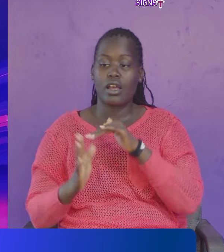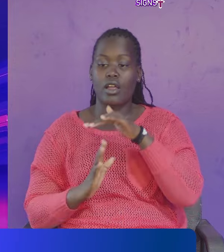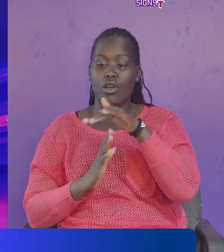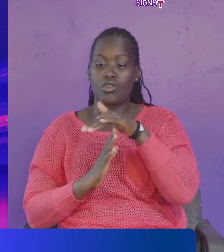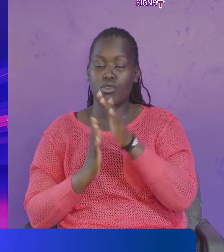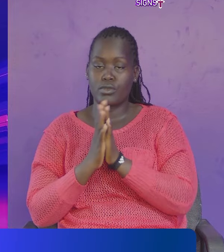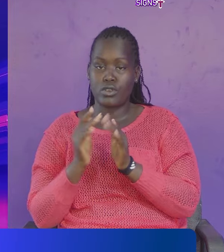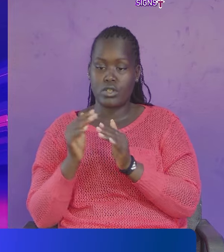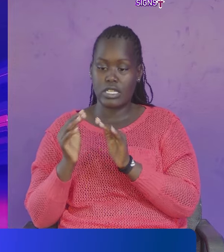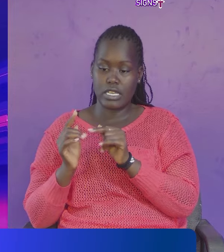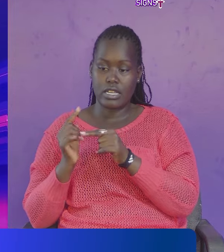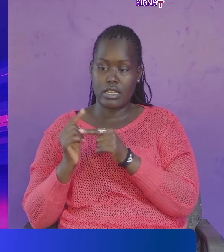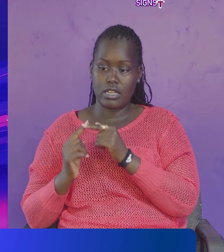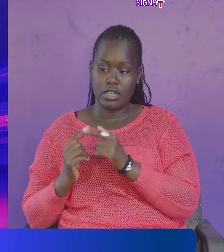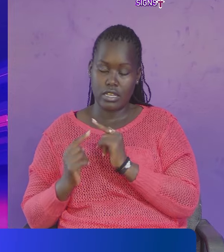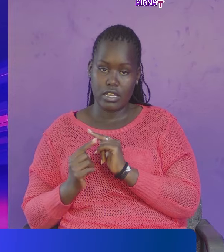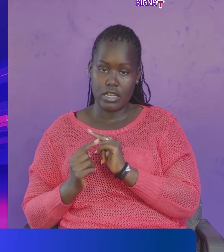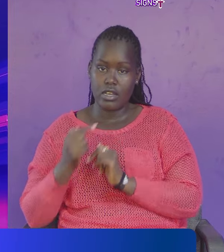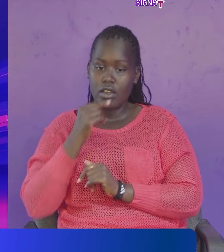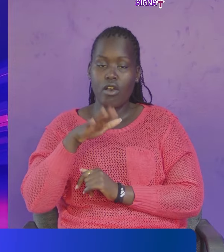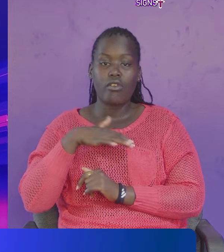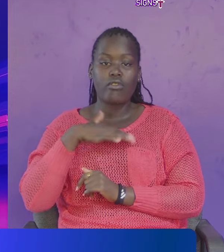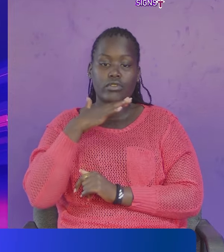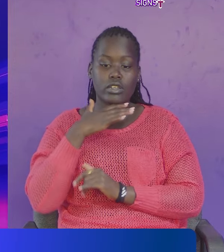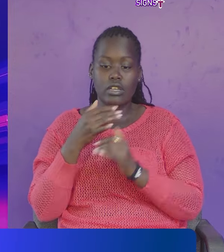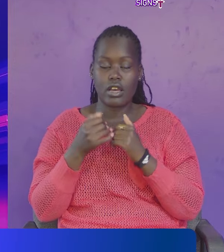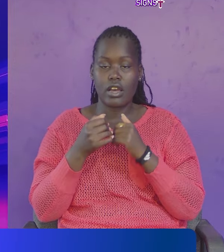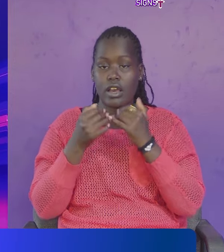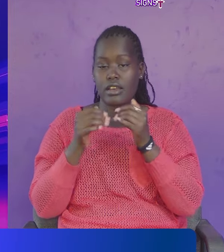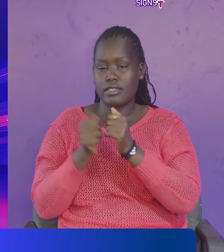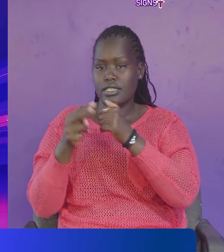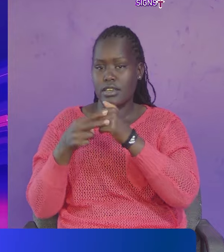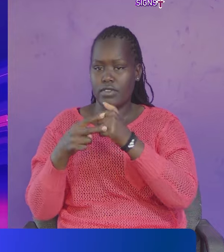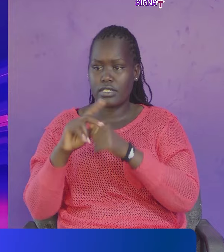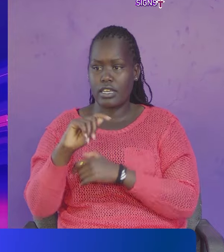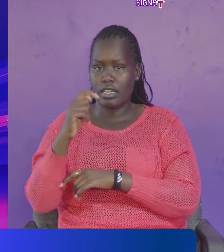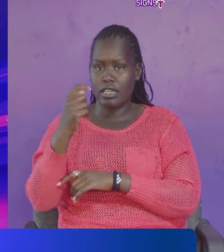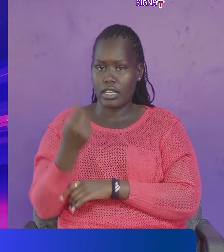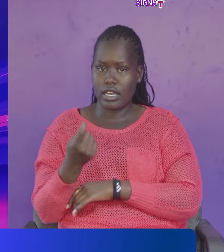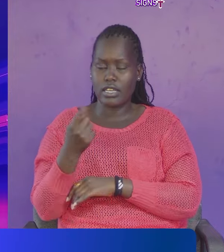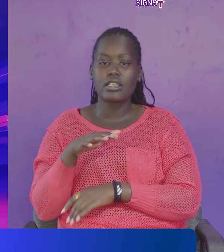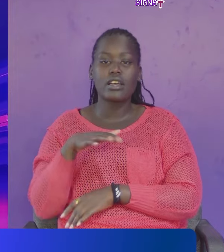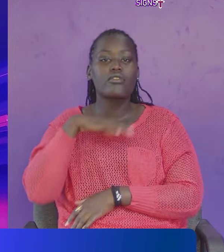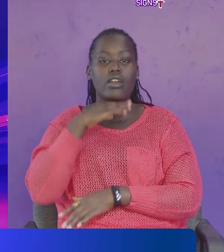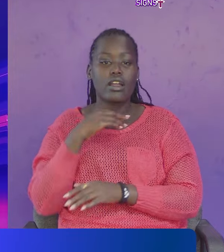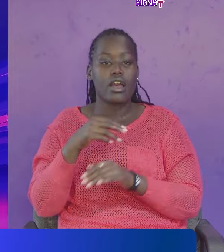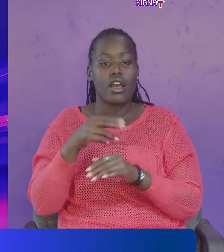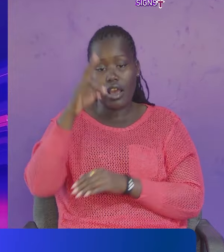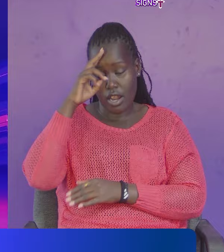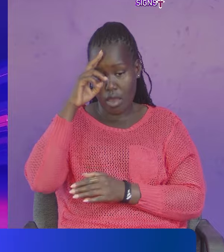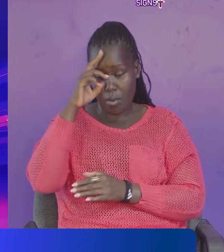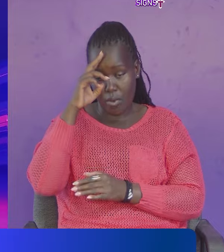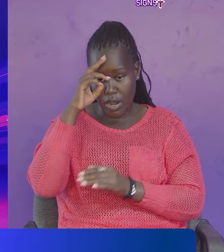is Cells of Death. Now, at least 17 Kenyans have died in police custody in less than 2